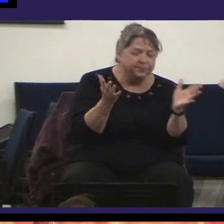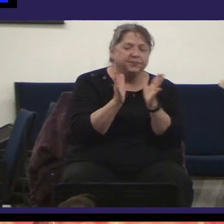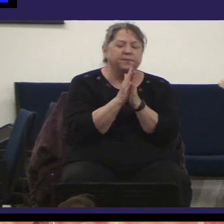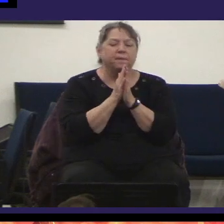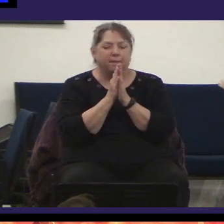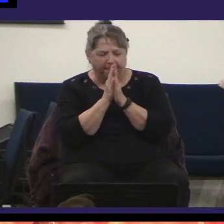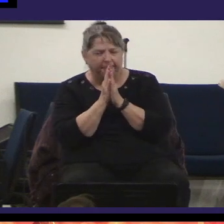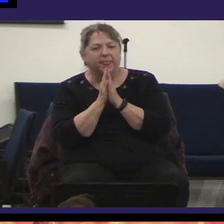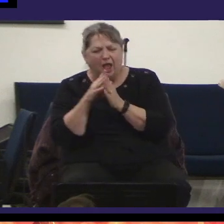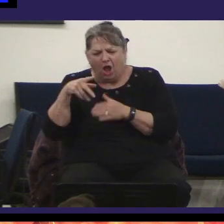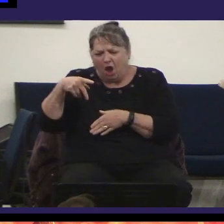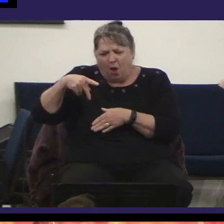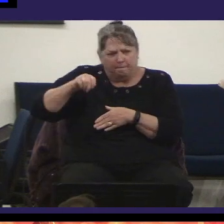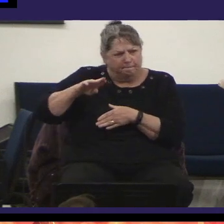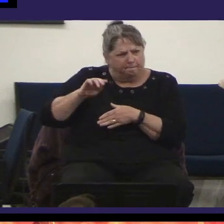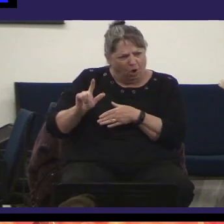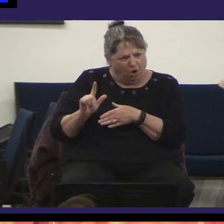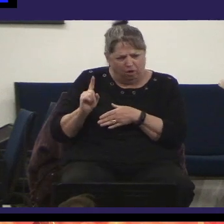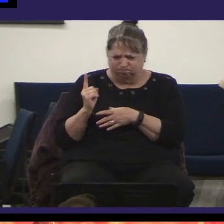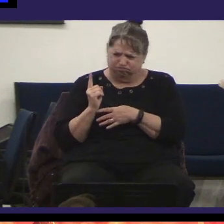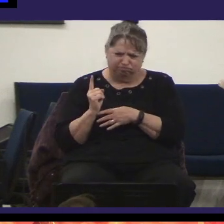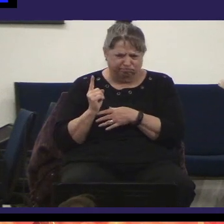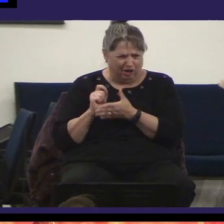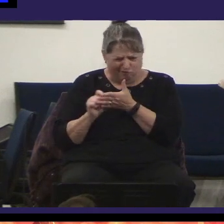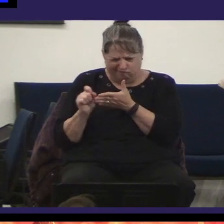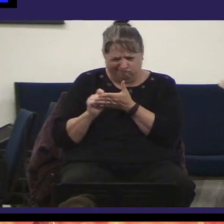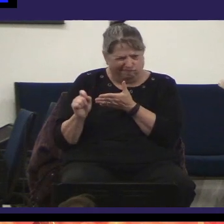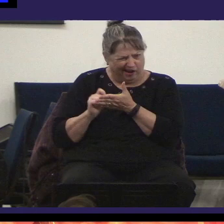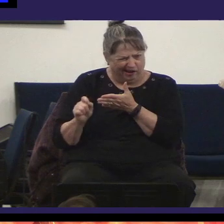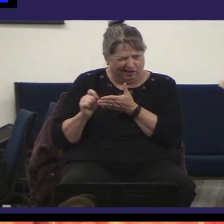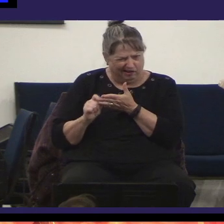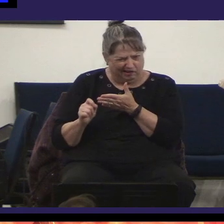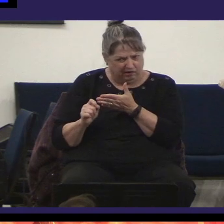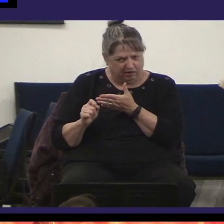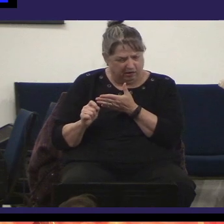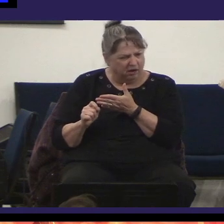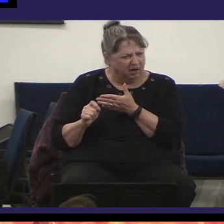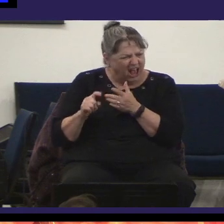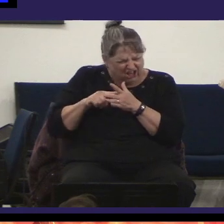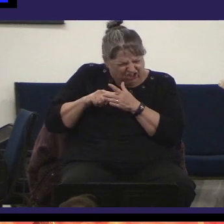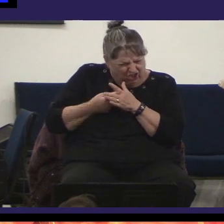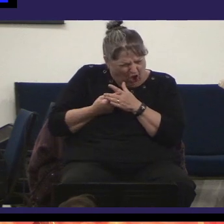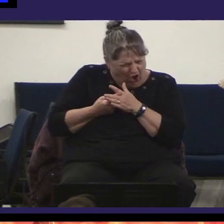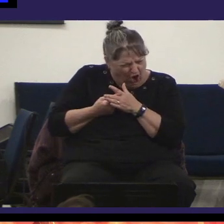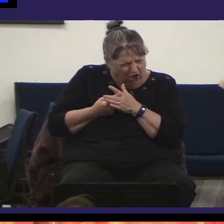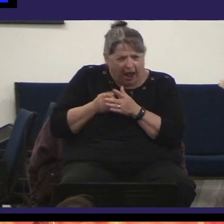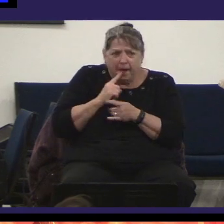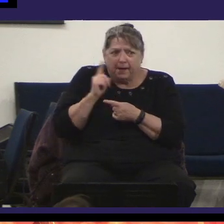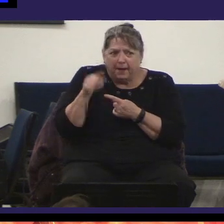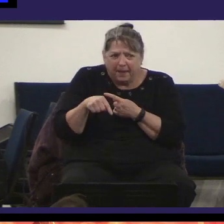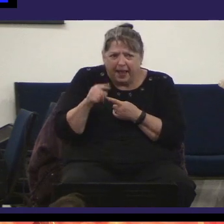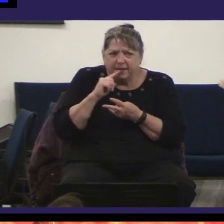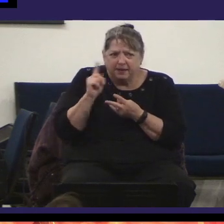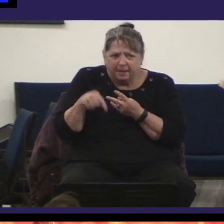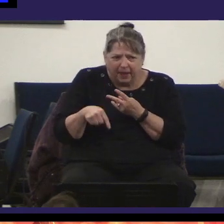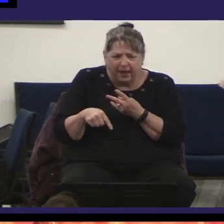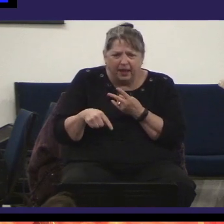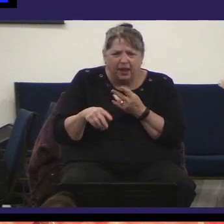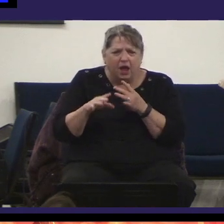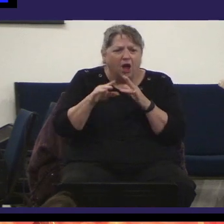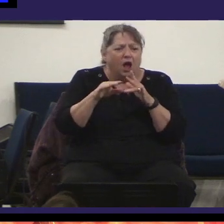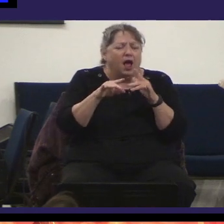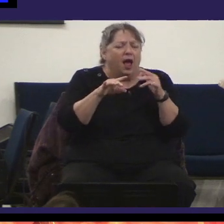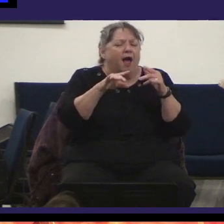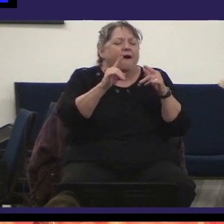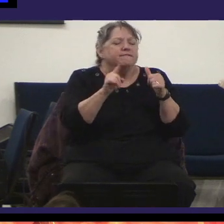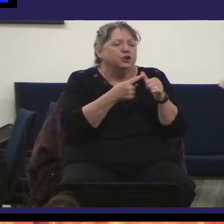and in that letter, he begins by giving two commands. You remember the first one was, he says, be